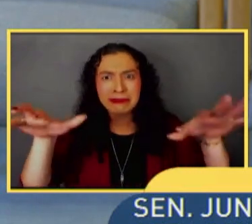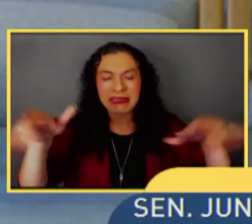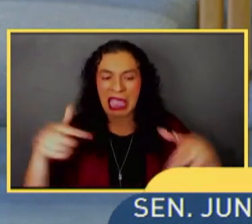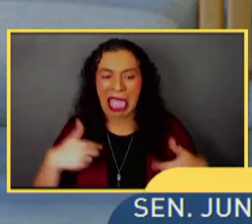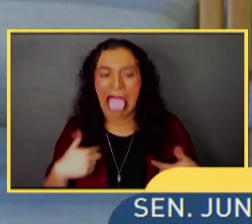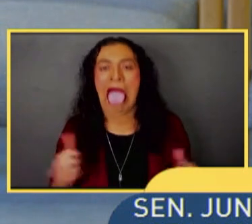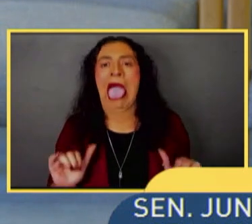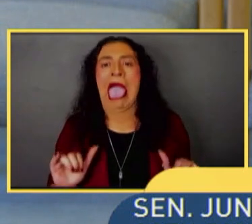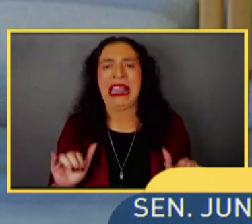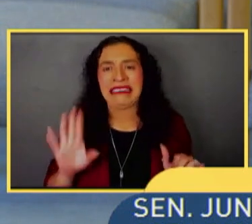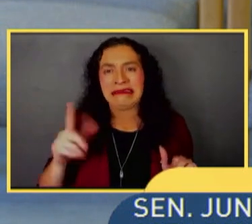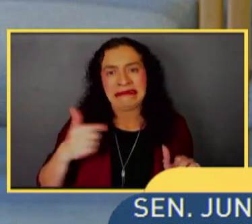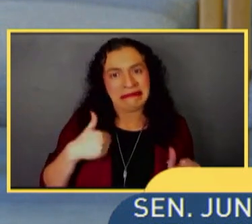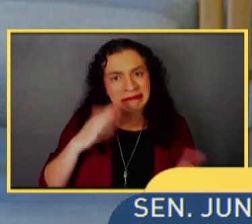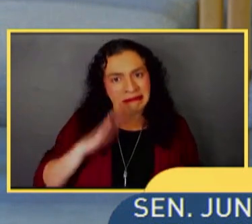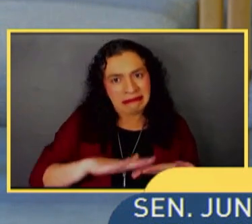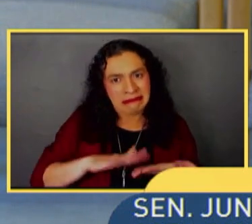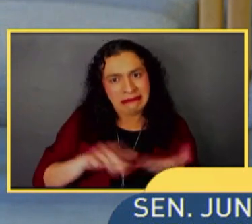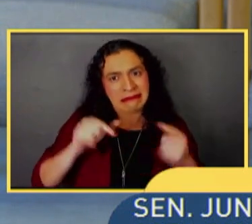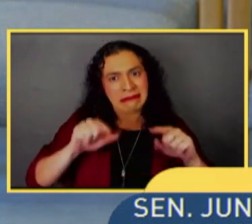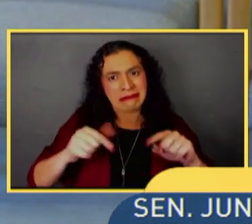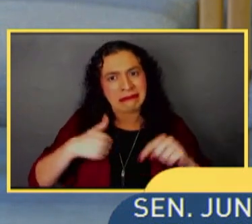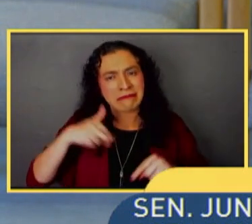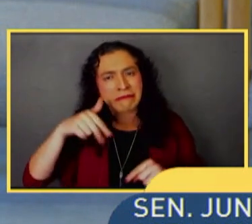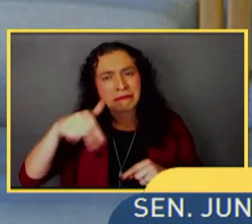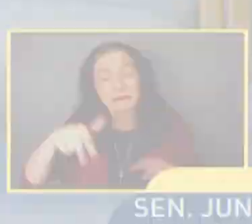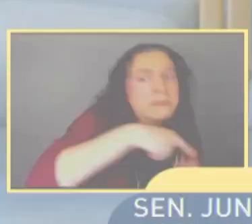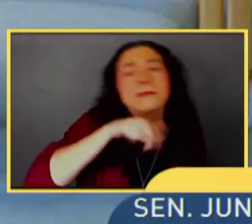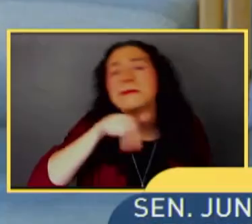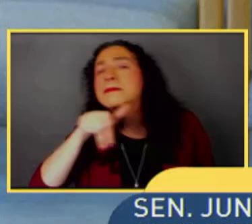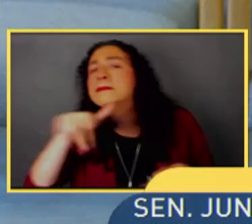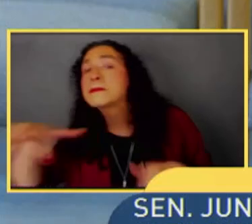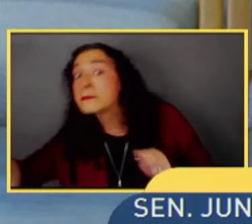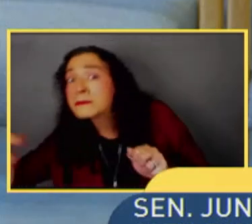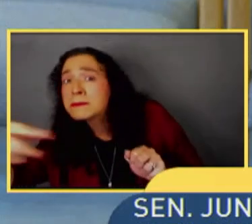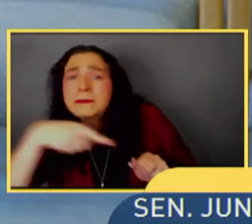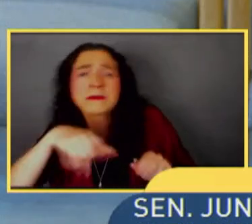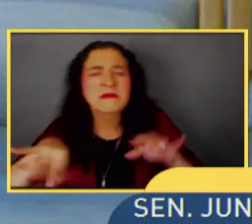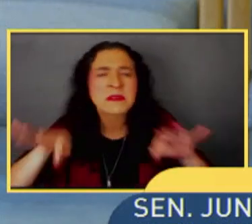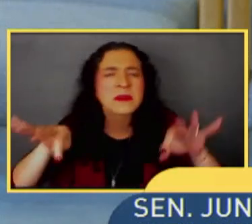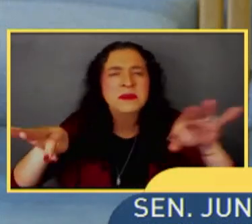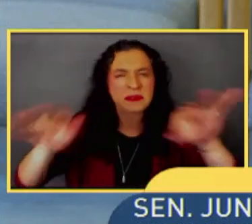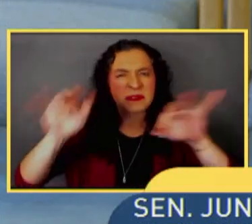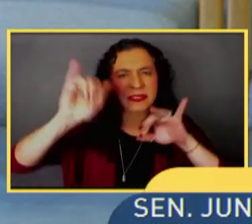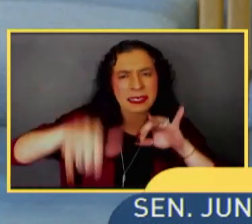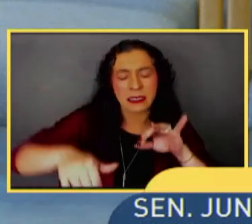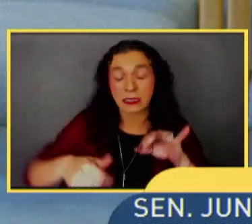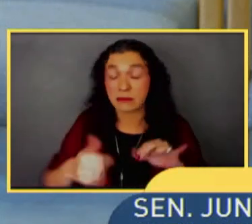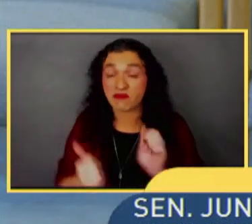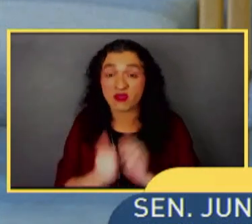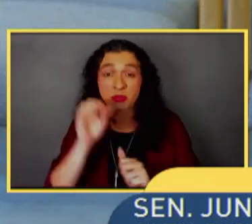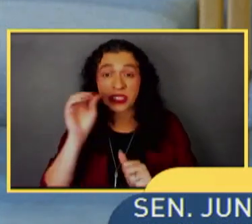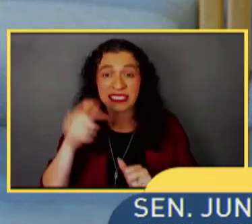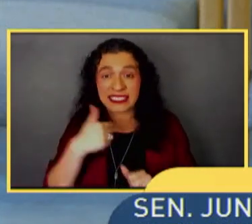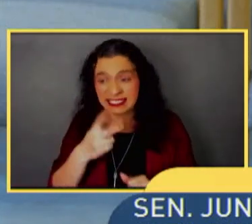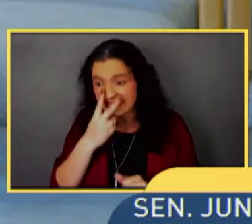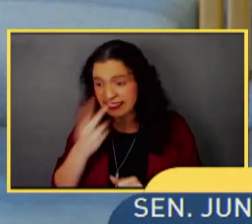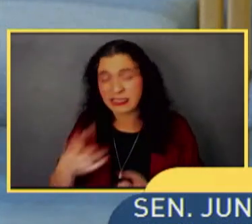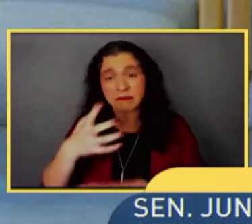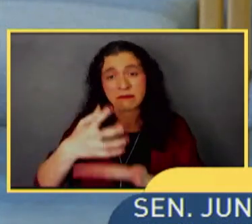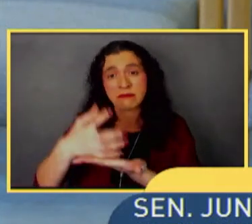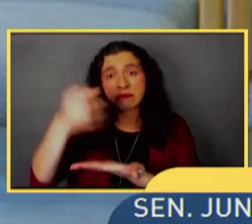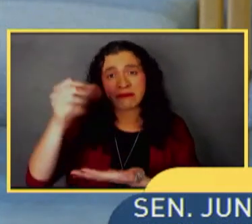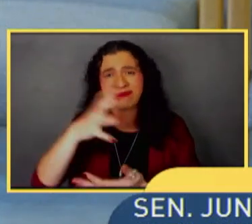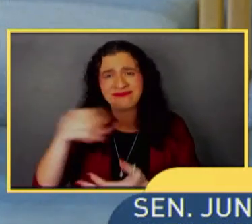that litter. And a lot of it is bottles and cans. If we had a deposit return system here, I